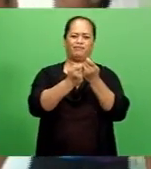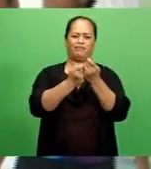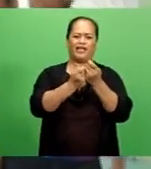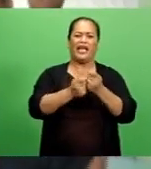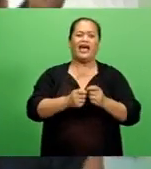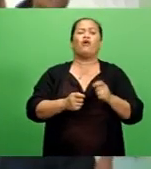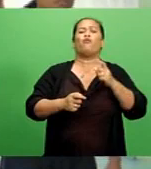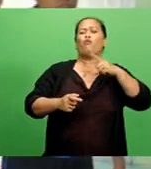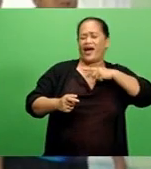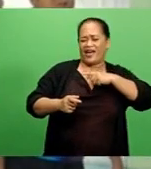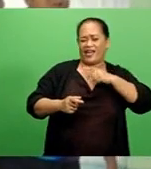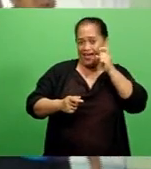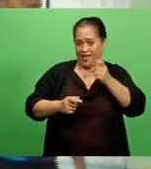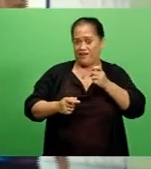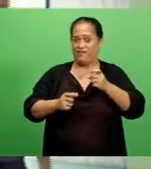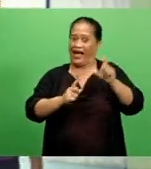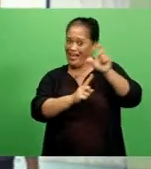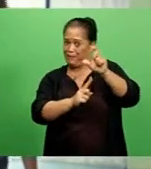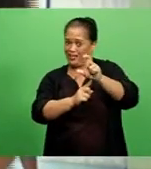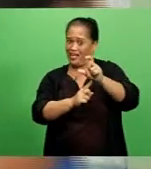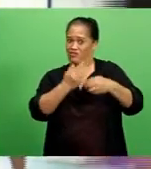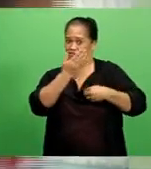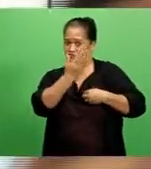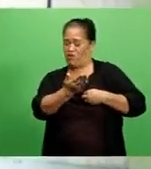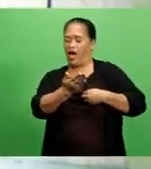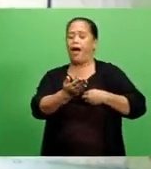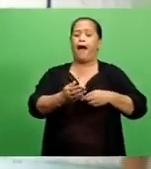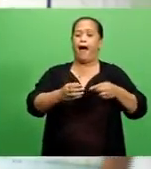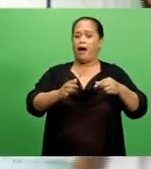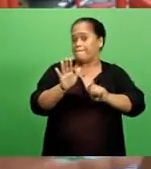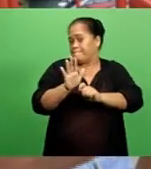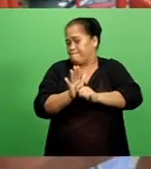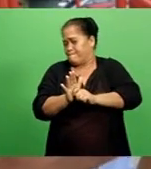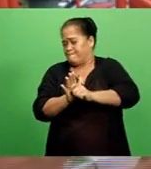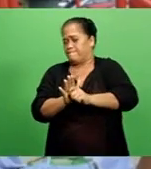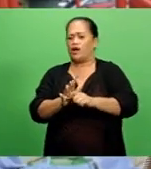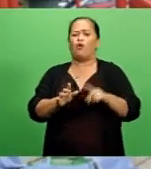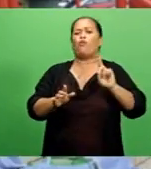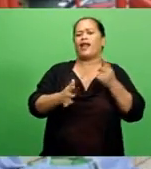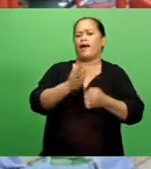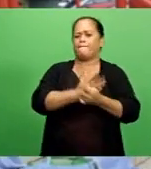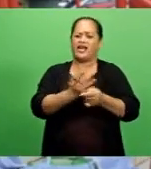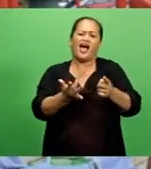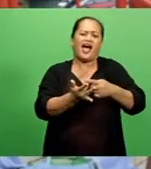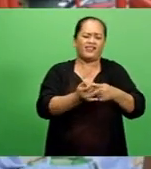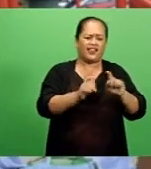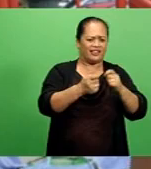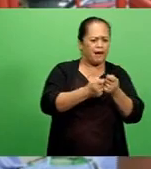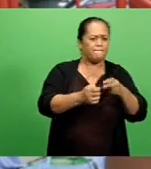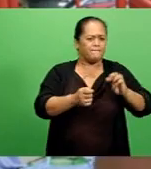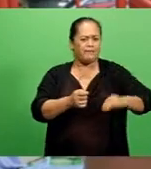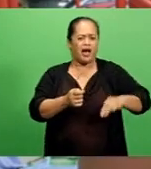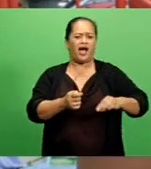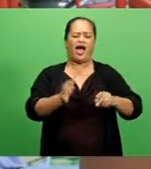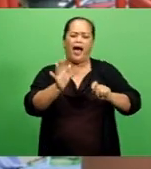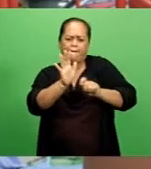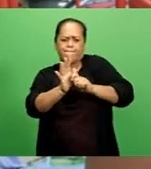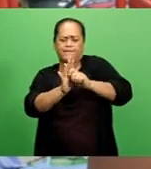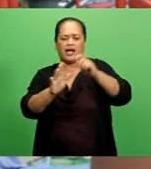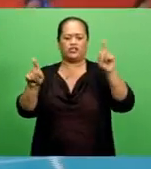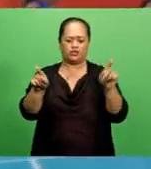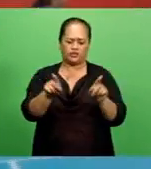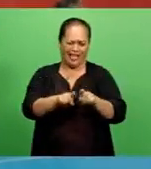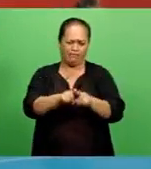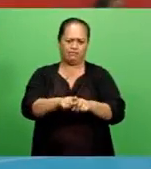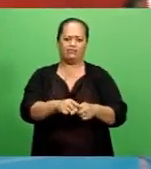pressured and my other clique is pressured, the rest of our team will be pressured. So I guess to just calm everyone down